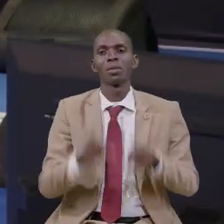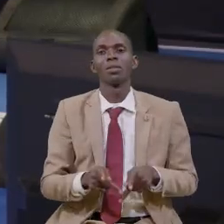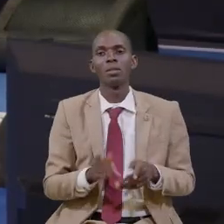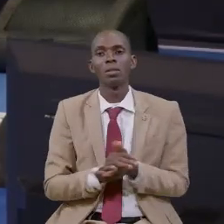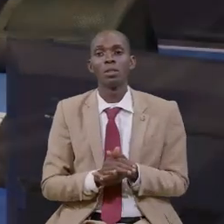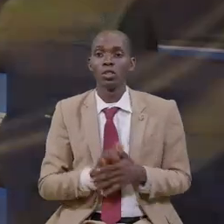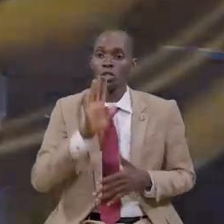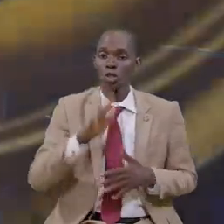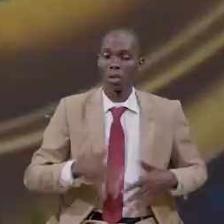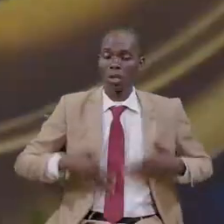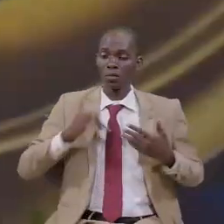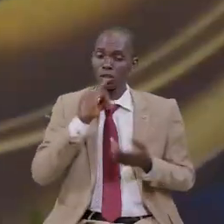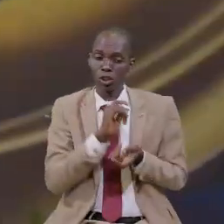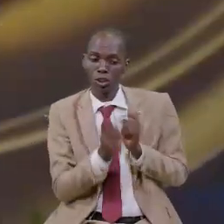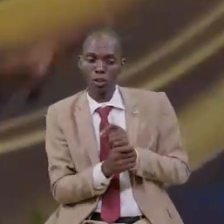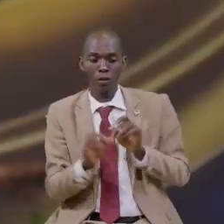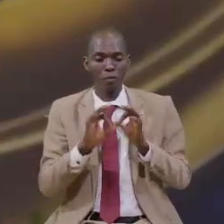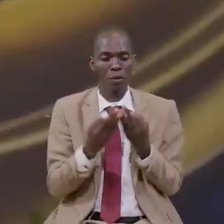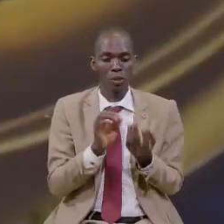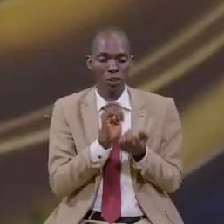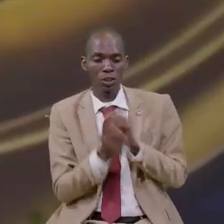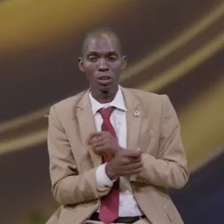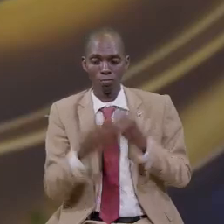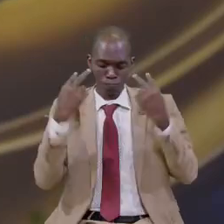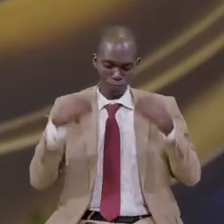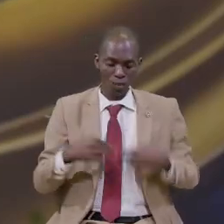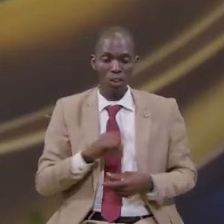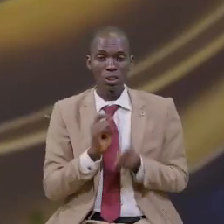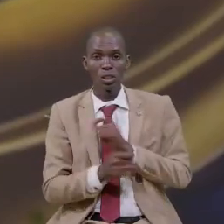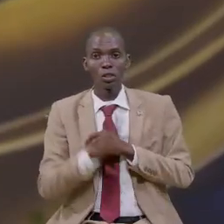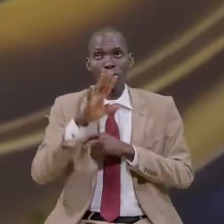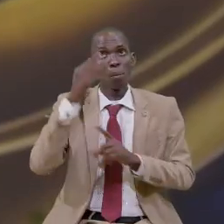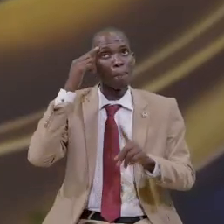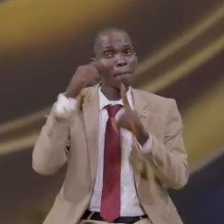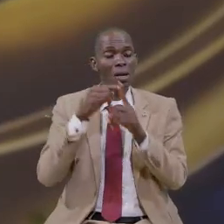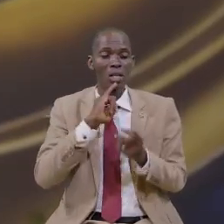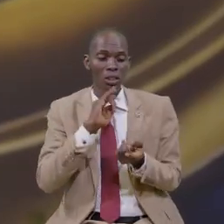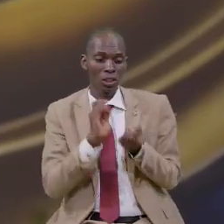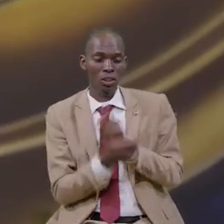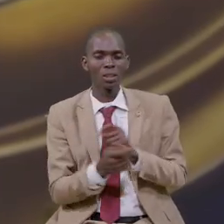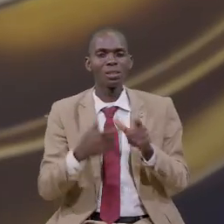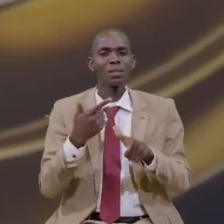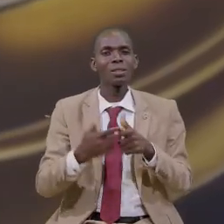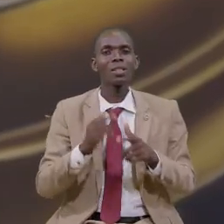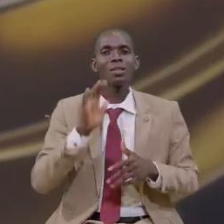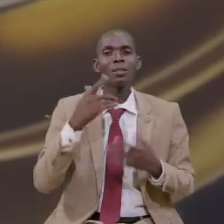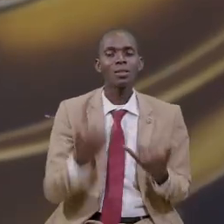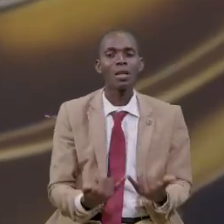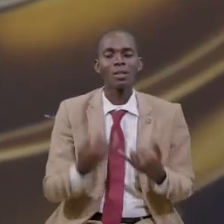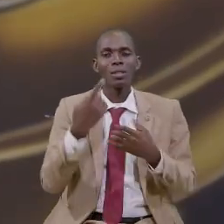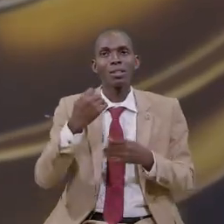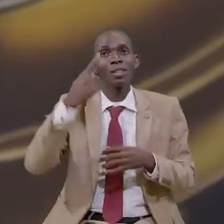Your family is changed. Your outlook is changed. Your priority is changed. And now, the dream of a